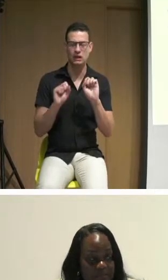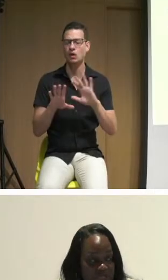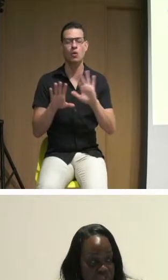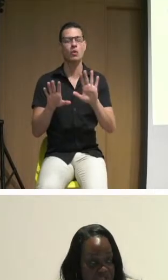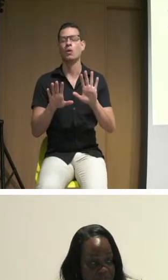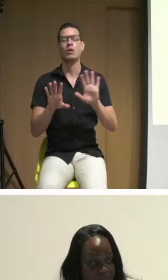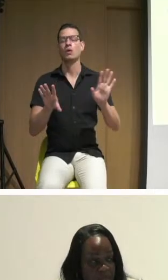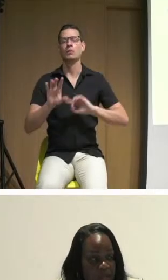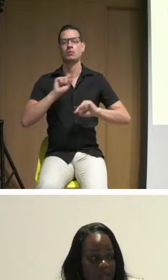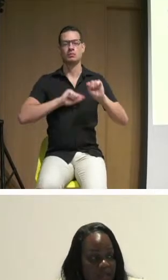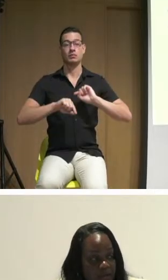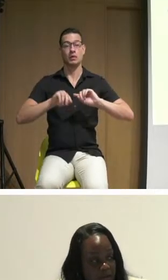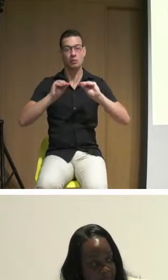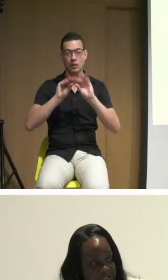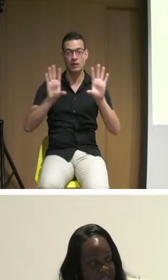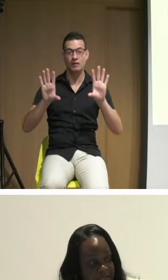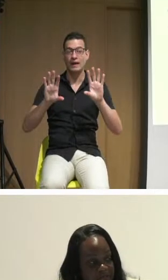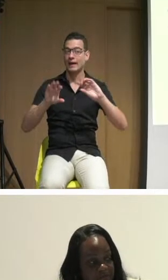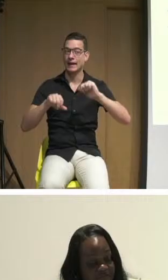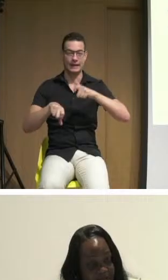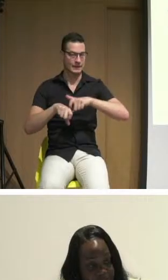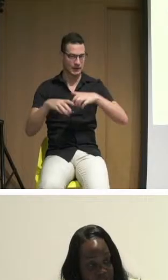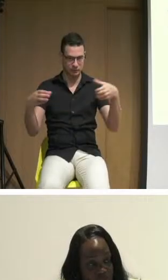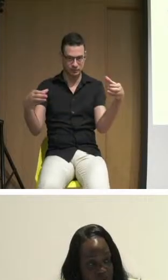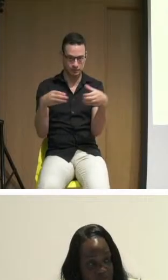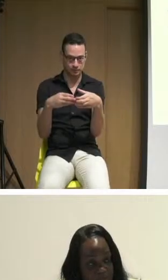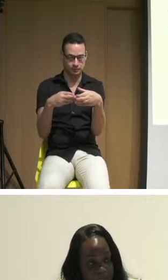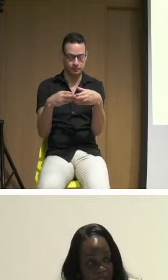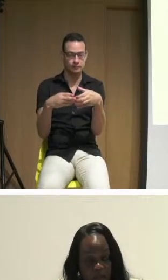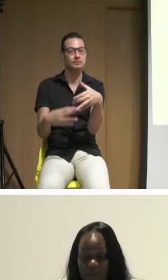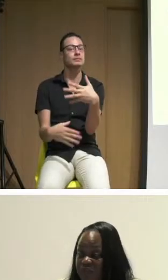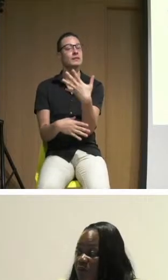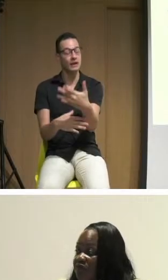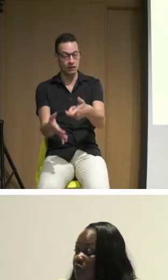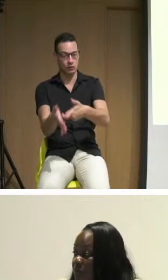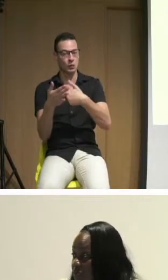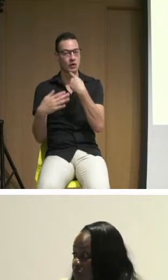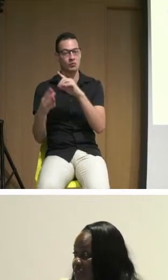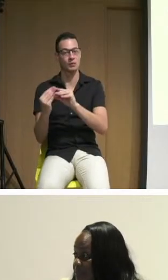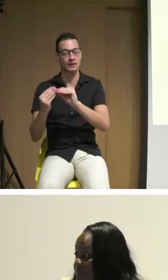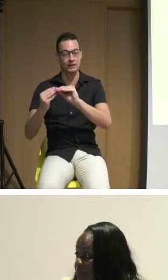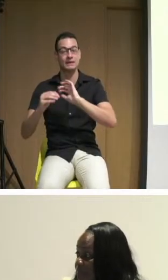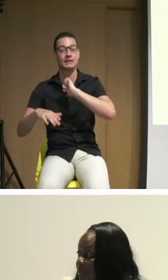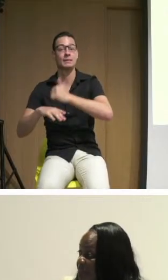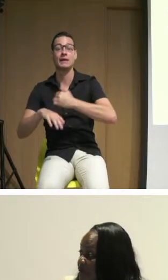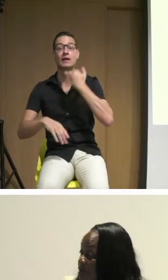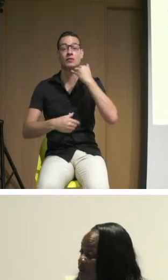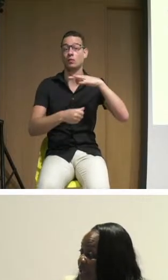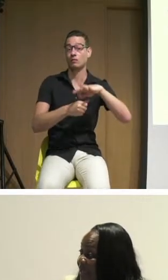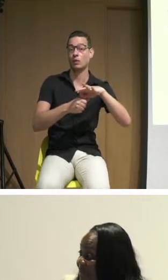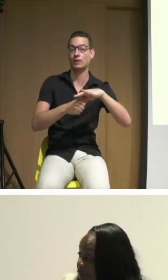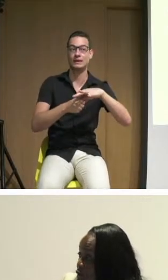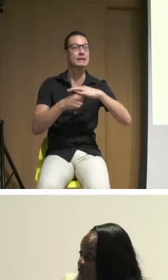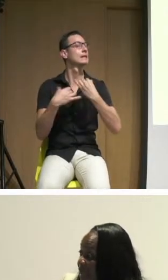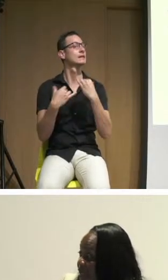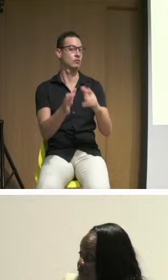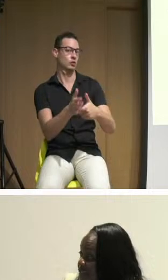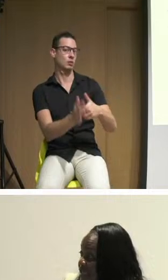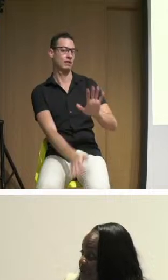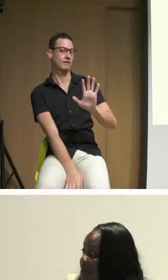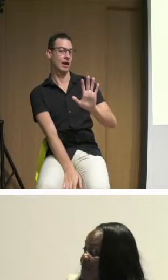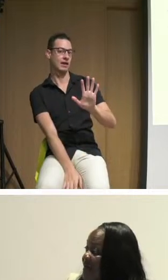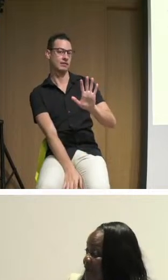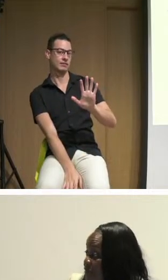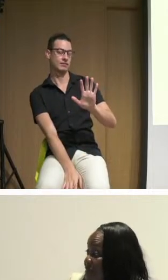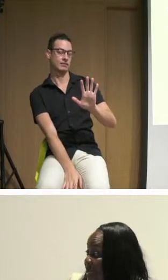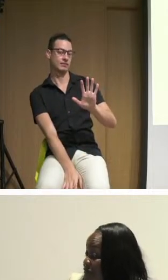this commission comes together, 5 is a quorum, but if we're voting on something and there not all 9 of us